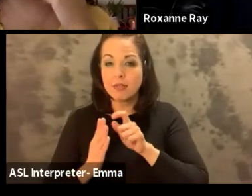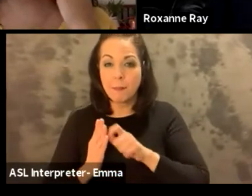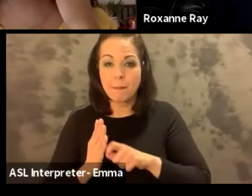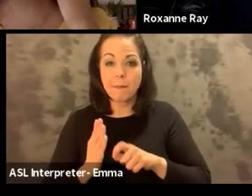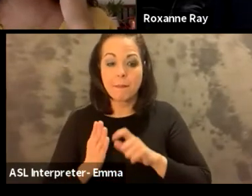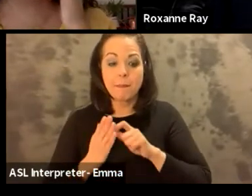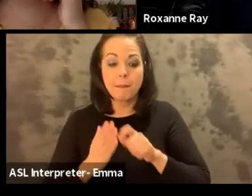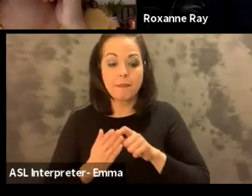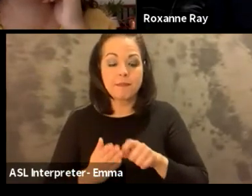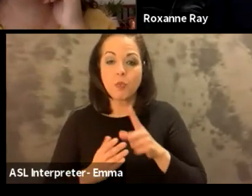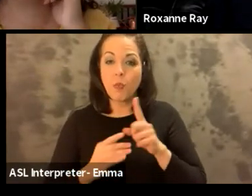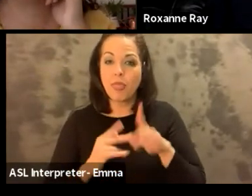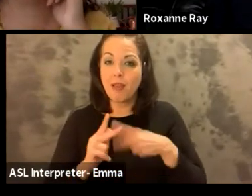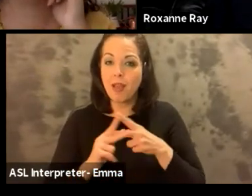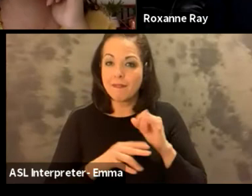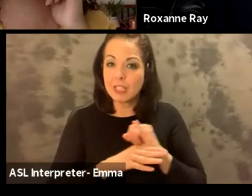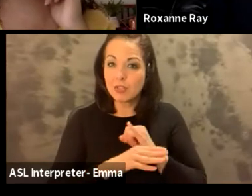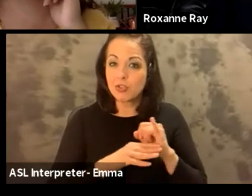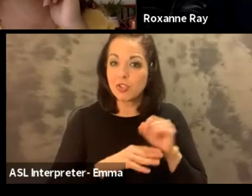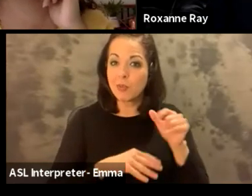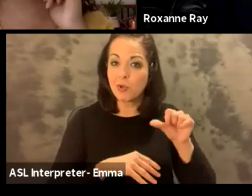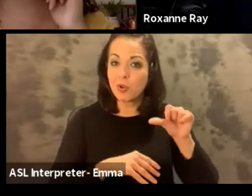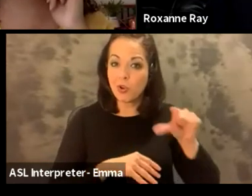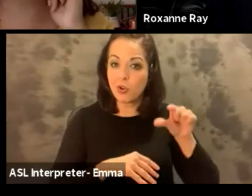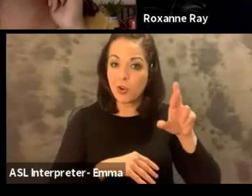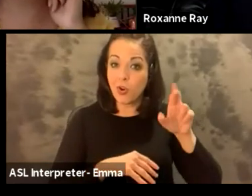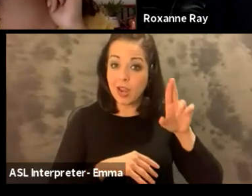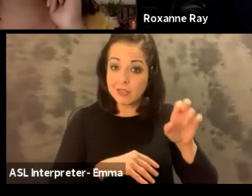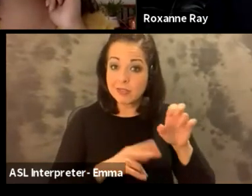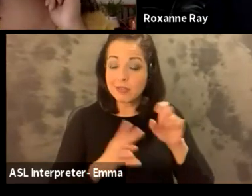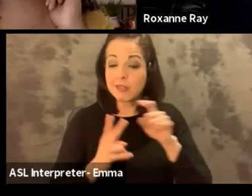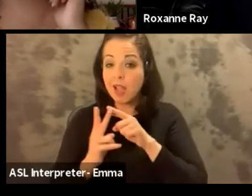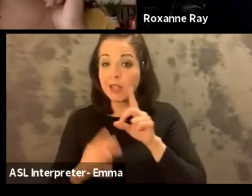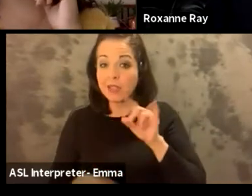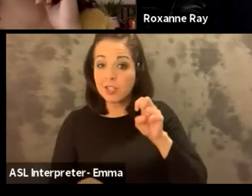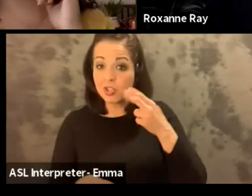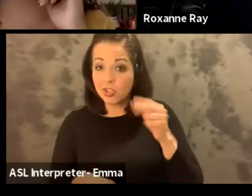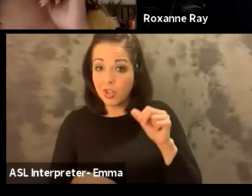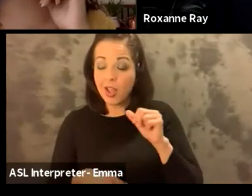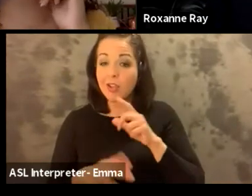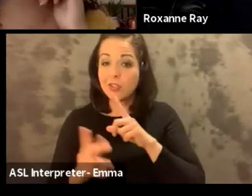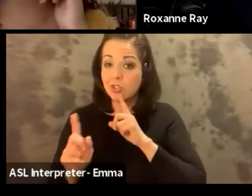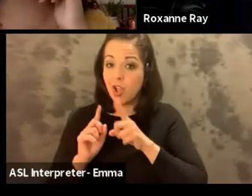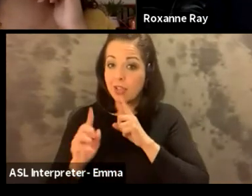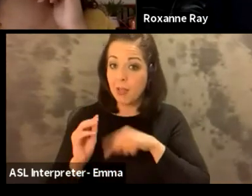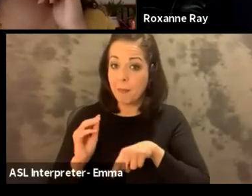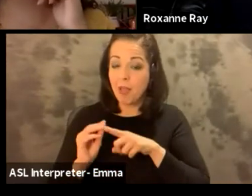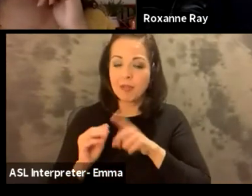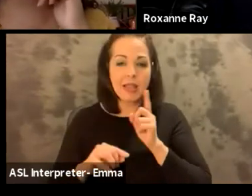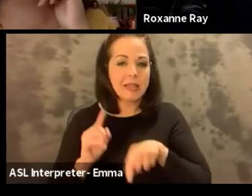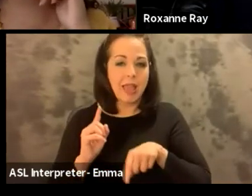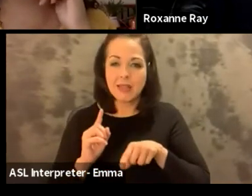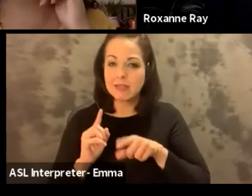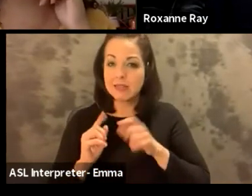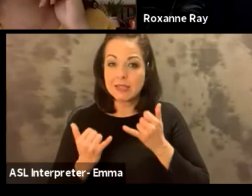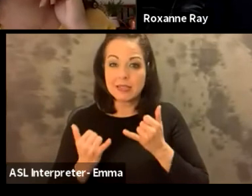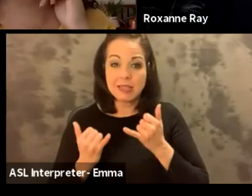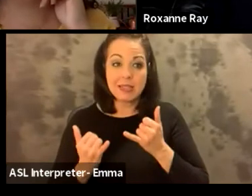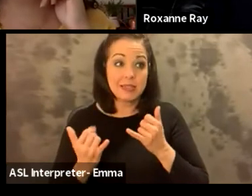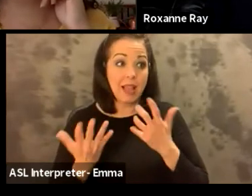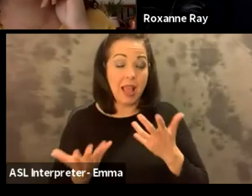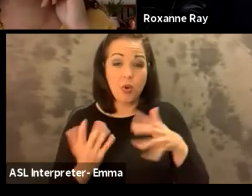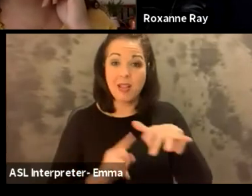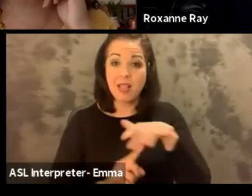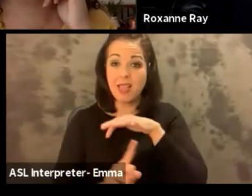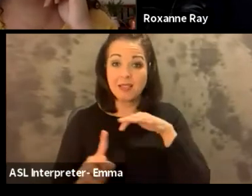of internships that Grace and Disha are talking about cannot exist with the media landscape as it is. There must